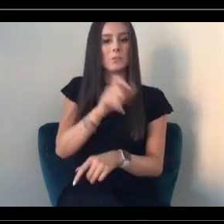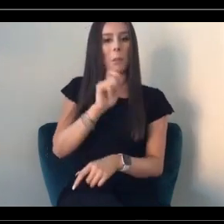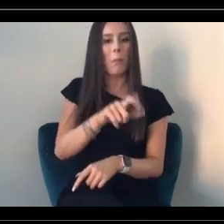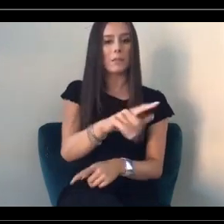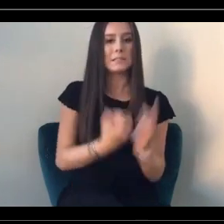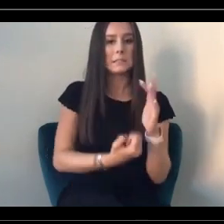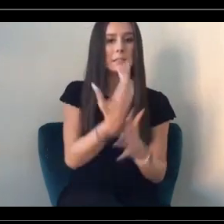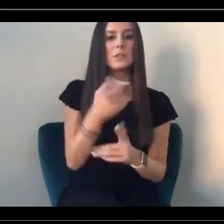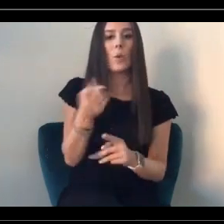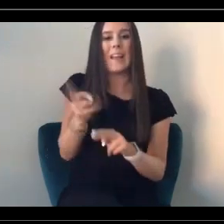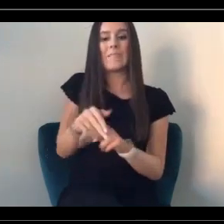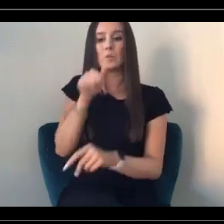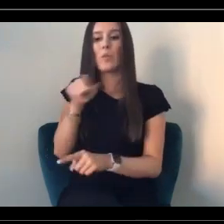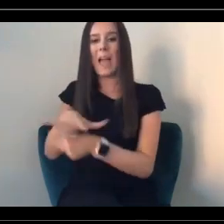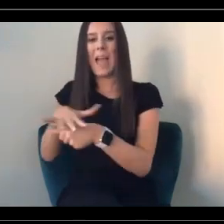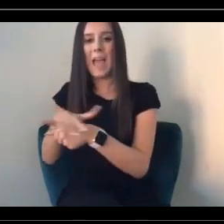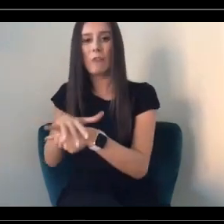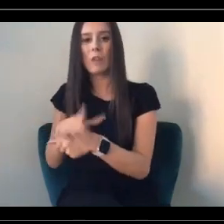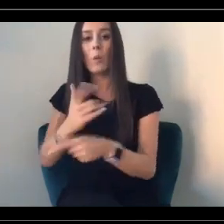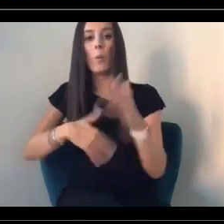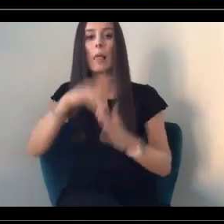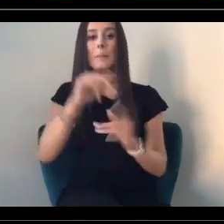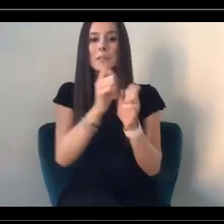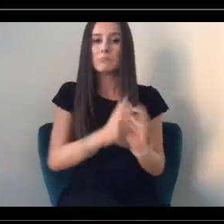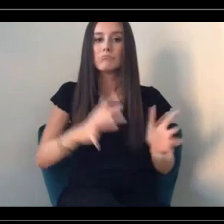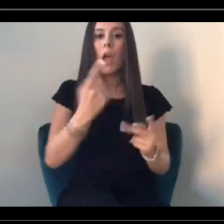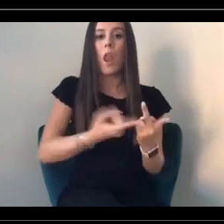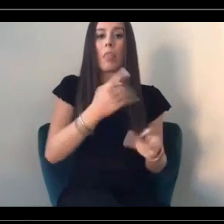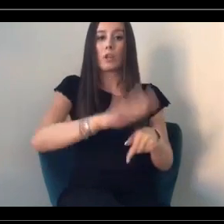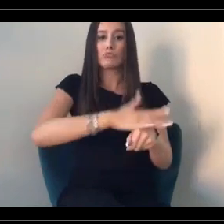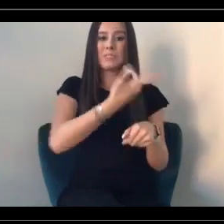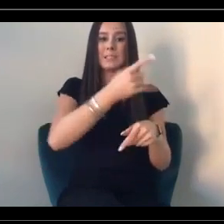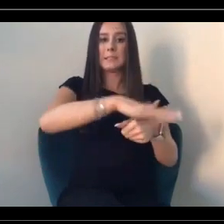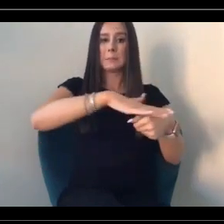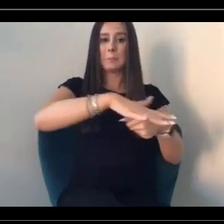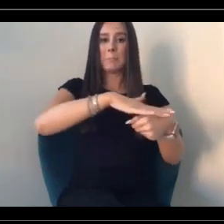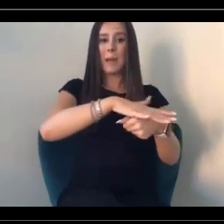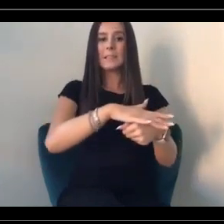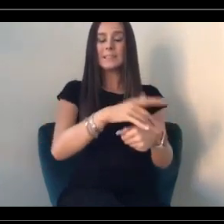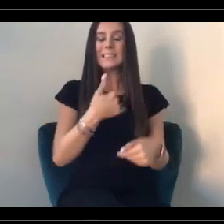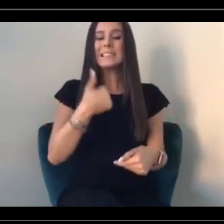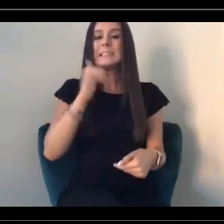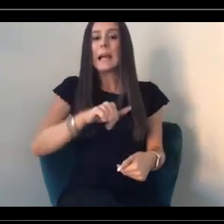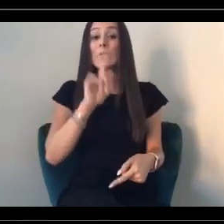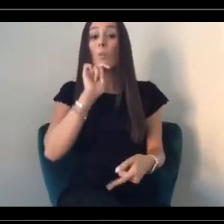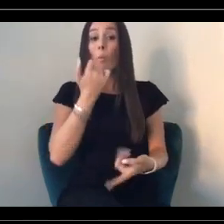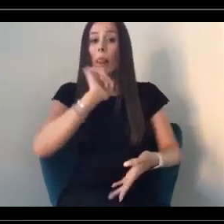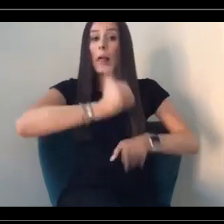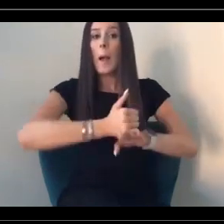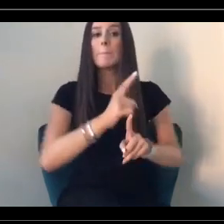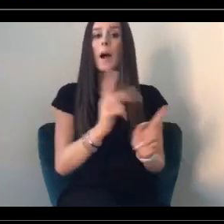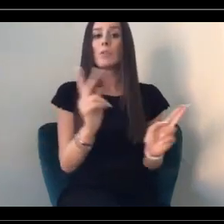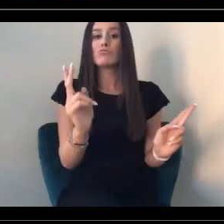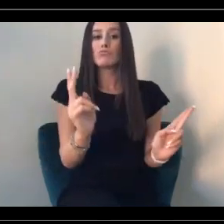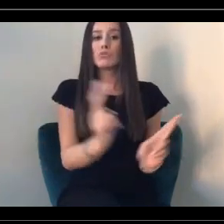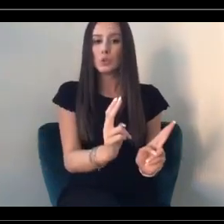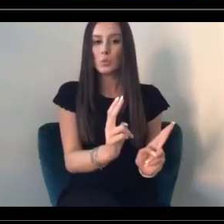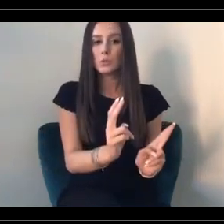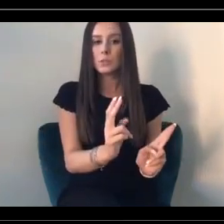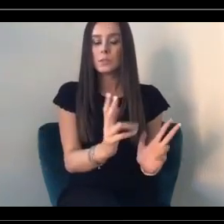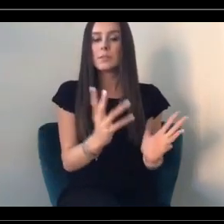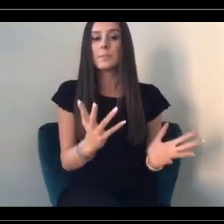So because we're reducing the impact that we previously thought we were going to have, that we don't have to do quite so much compensation